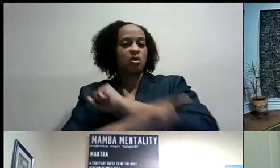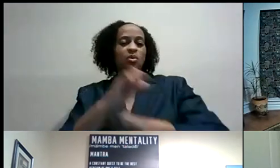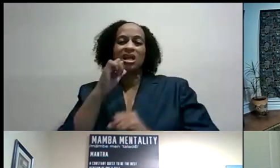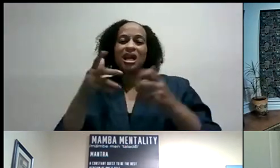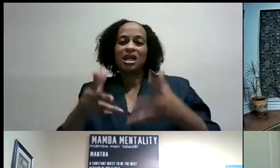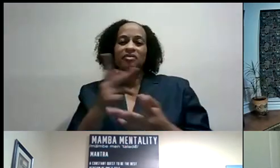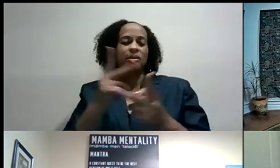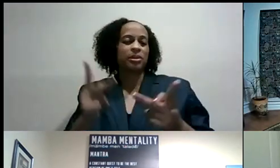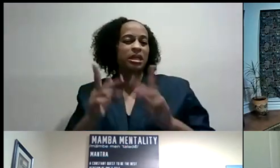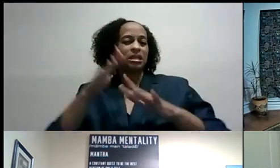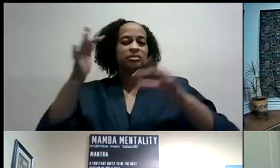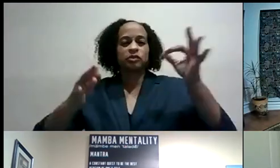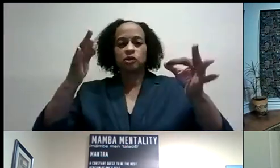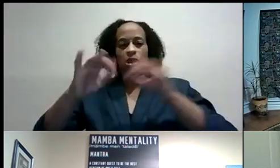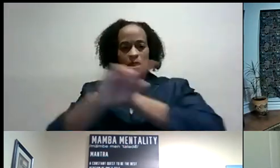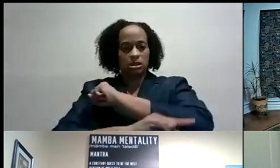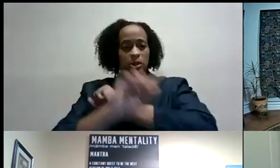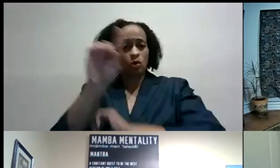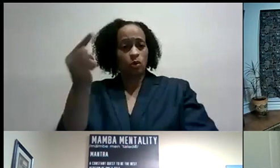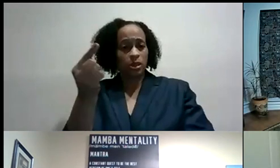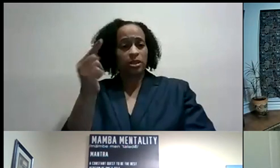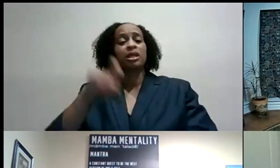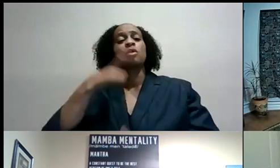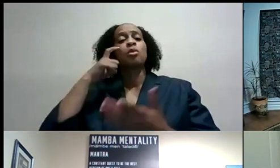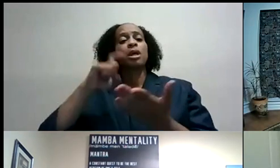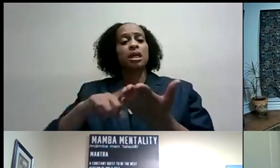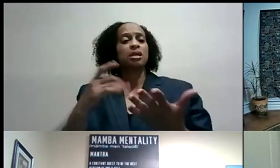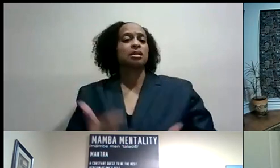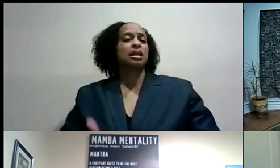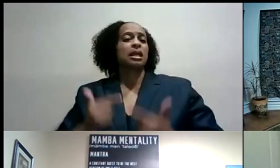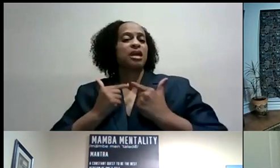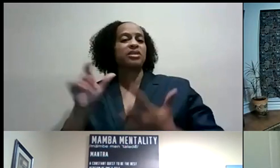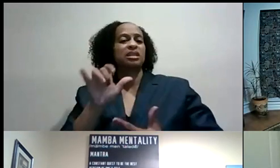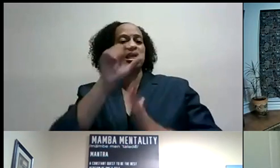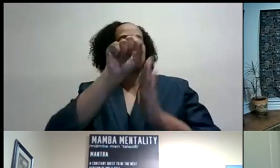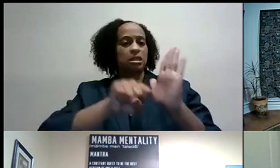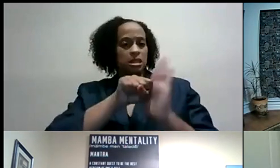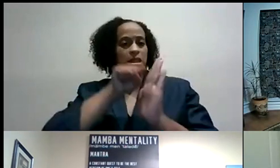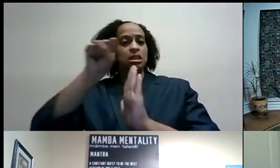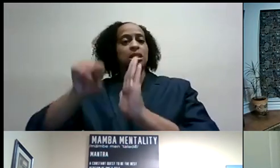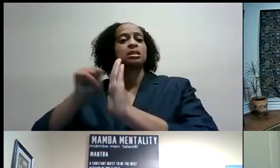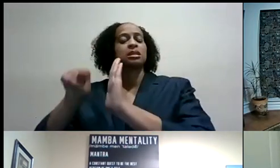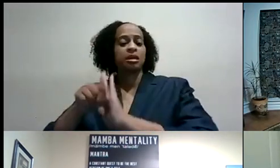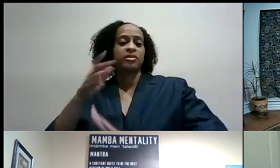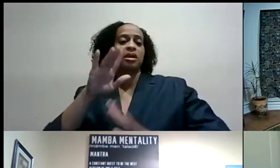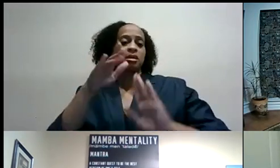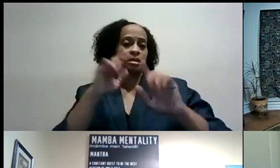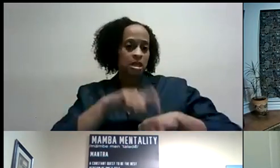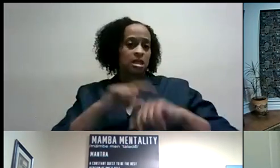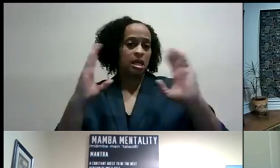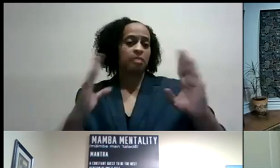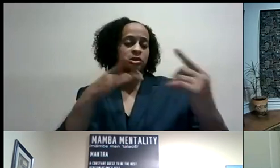place of judgment, but need to recognize that life is like the seasons. And after a period of struggle,